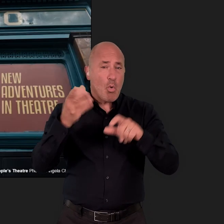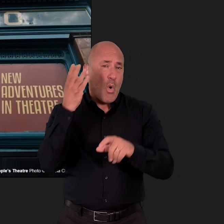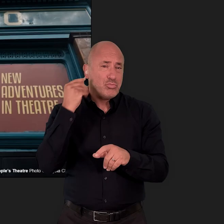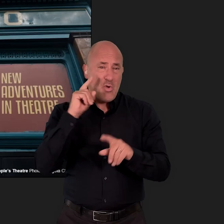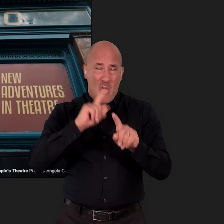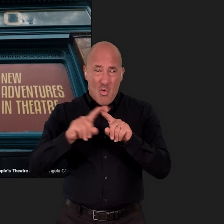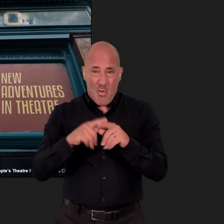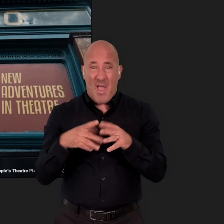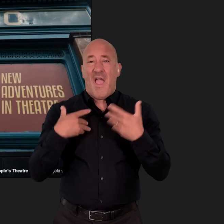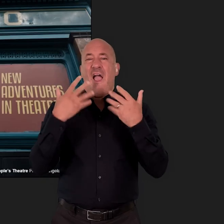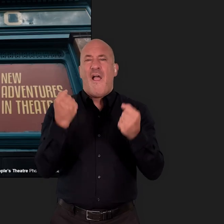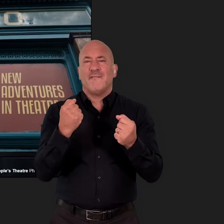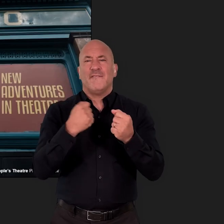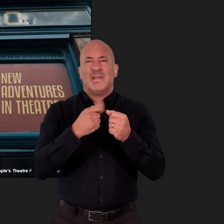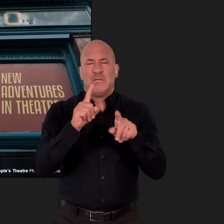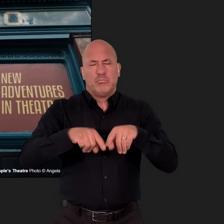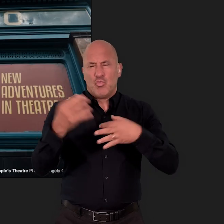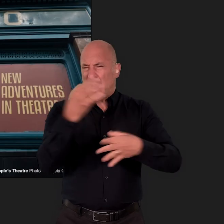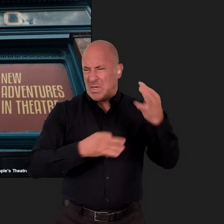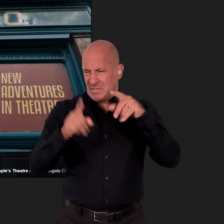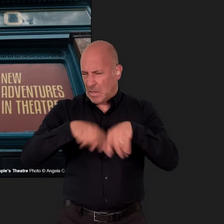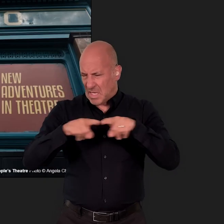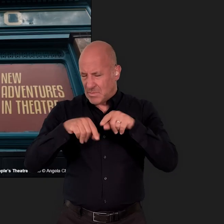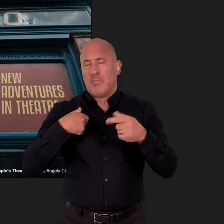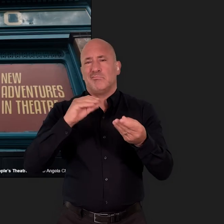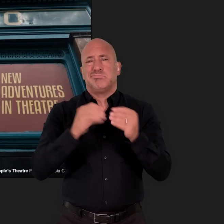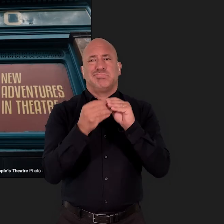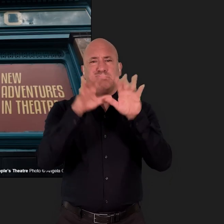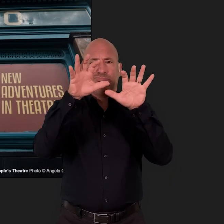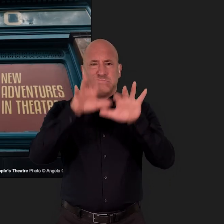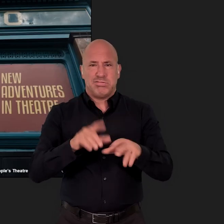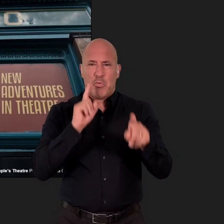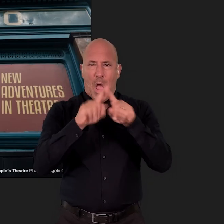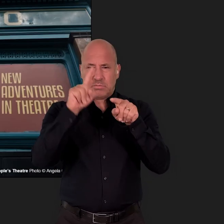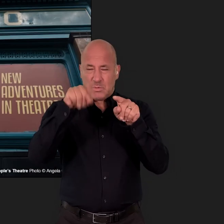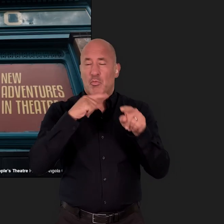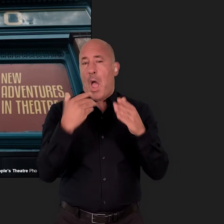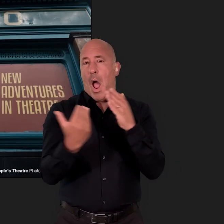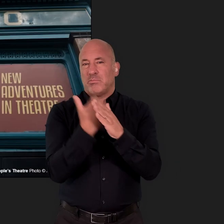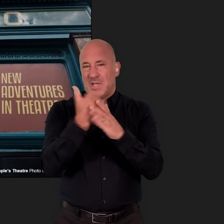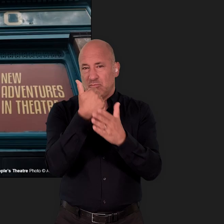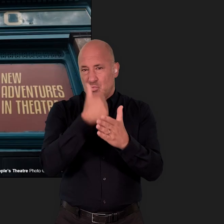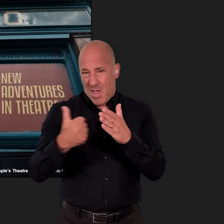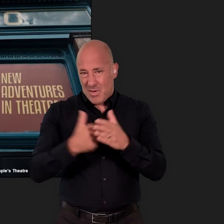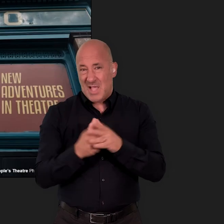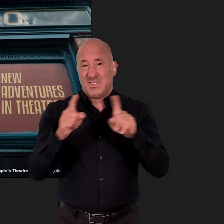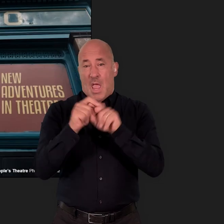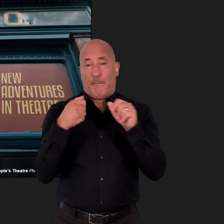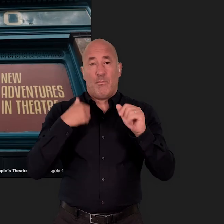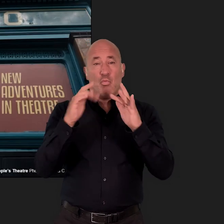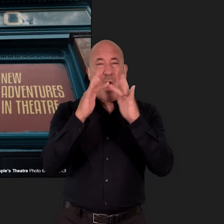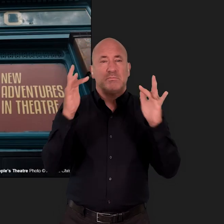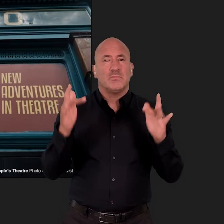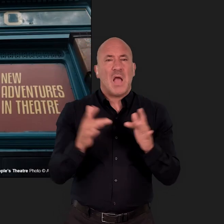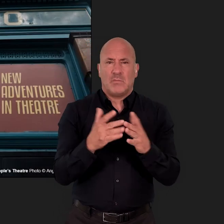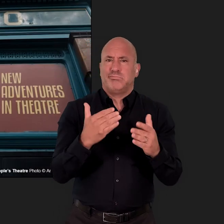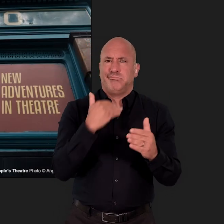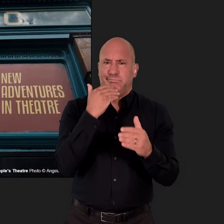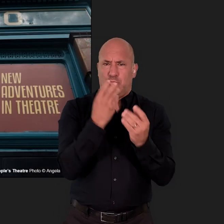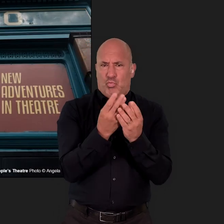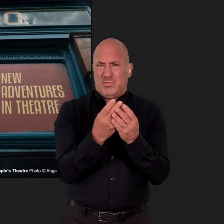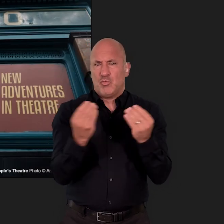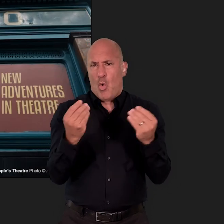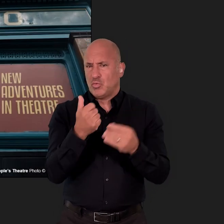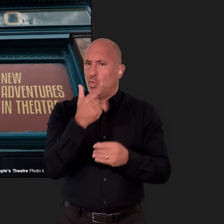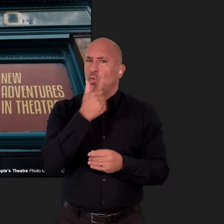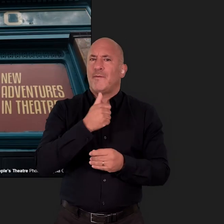audio version. We also have a frequently asked questions section, which we will update regularly. And our website also